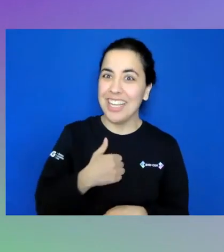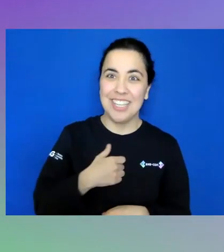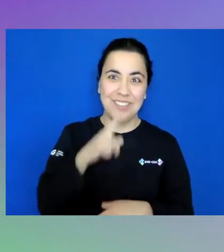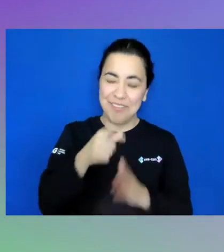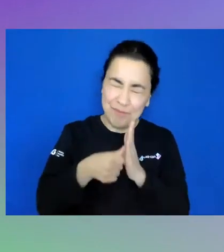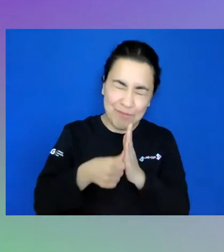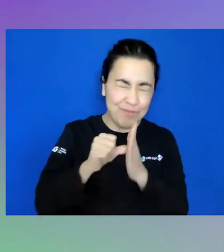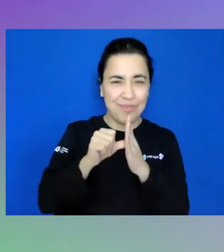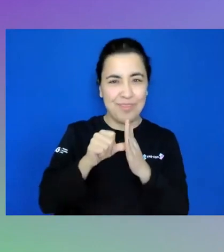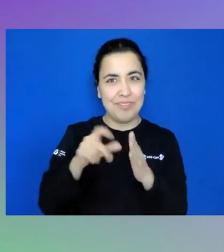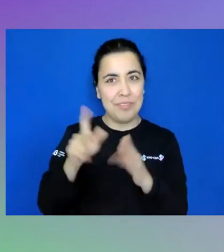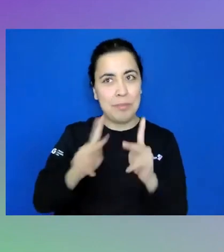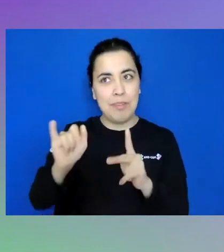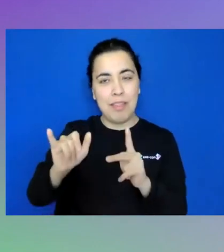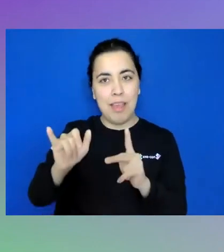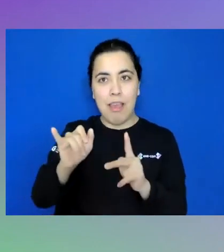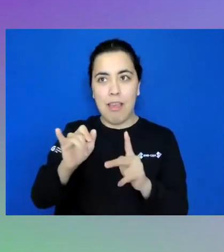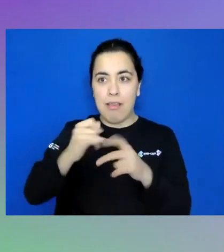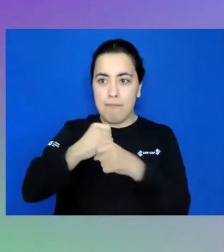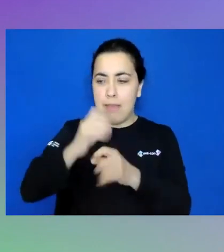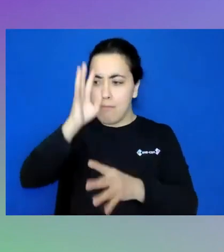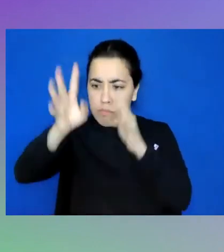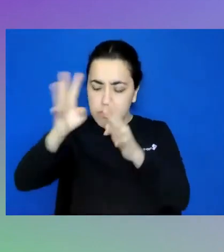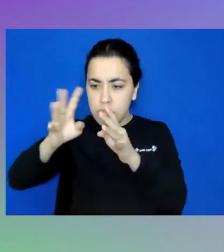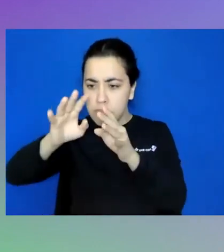by the people who make them and make them so flexible.